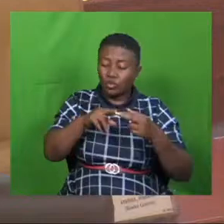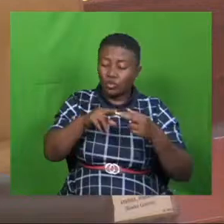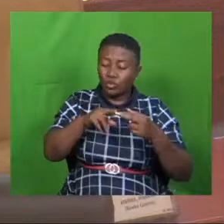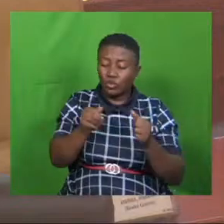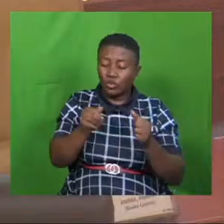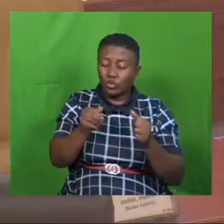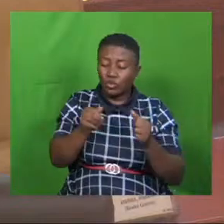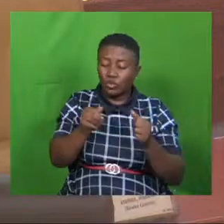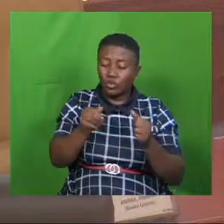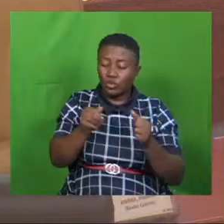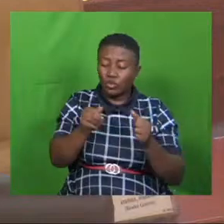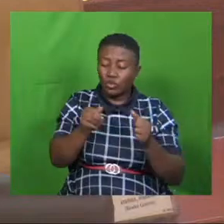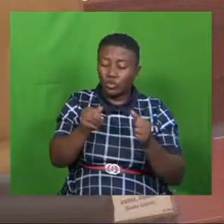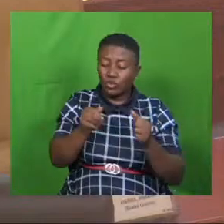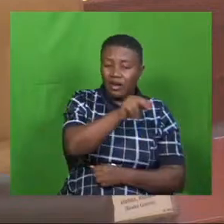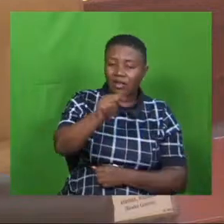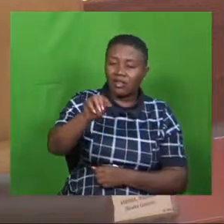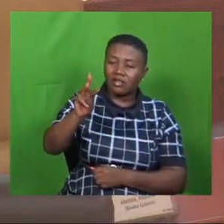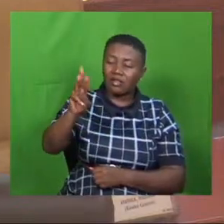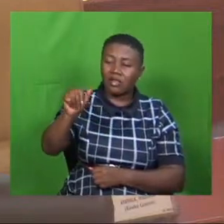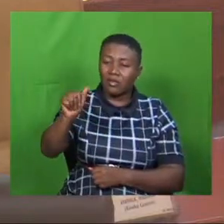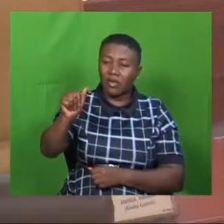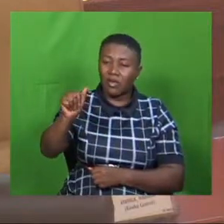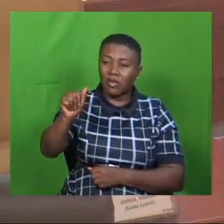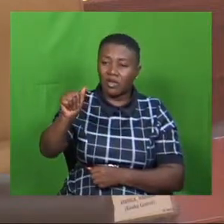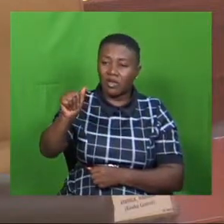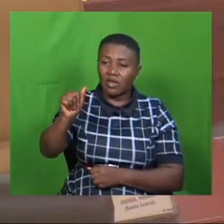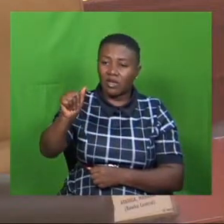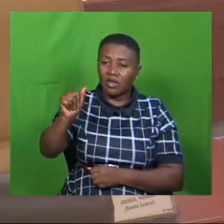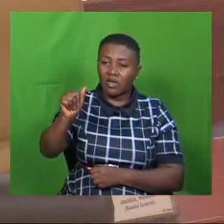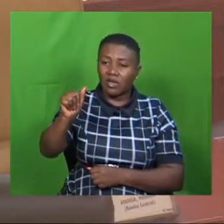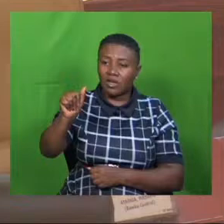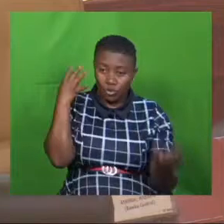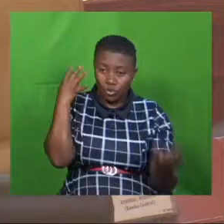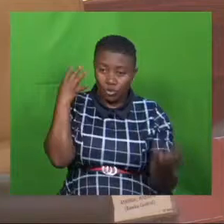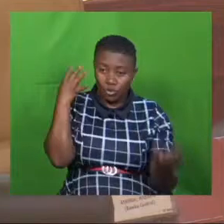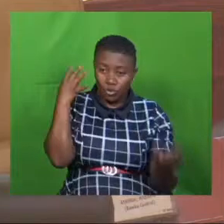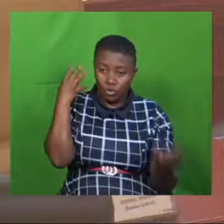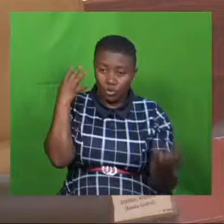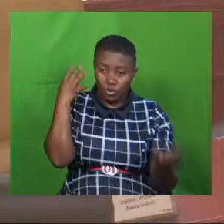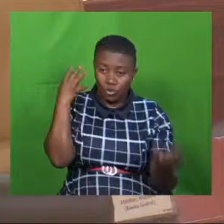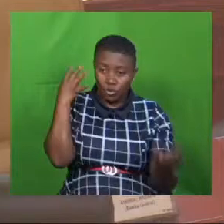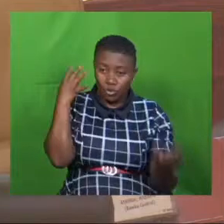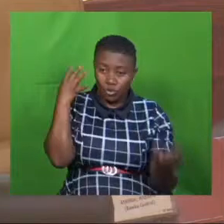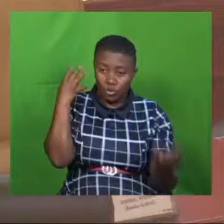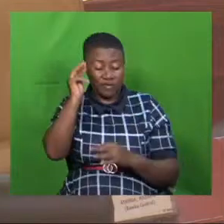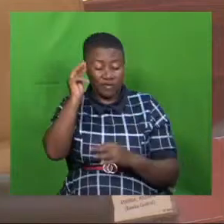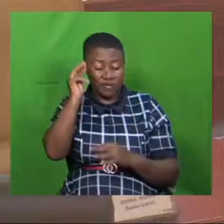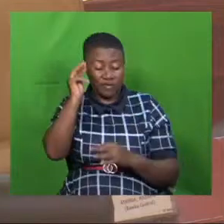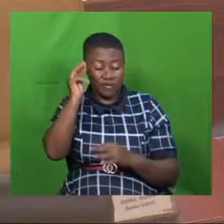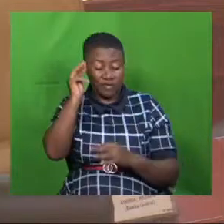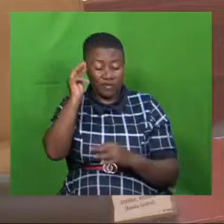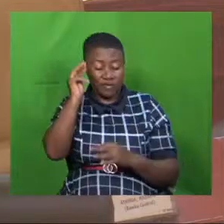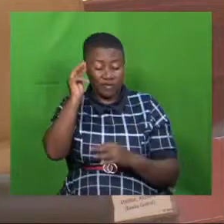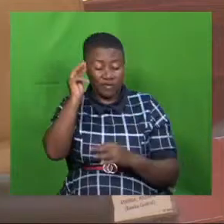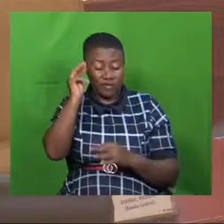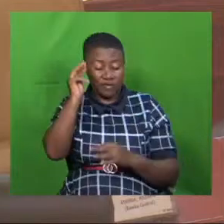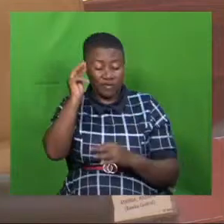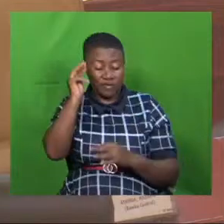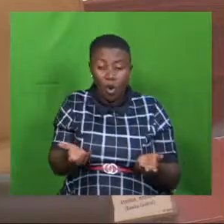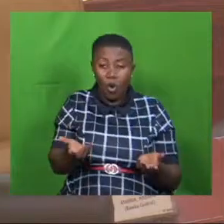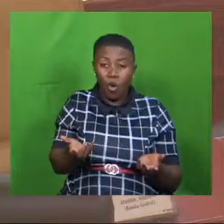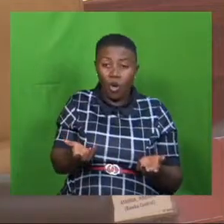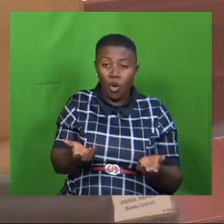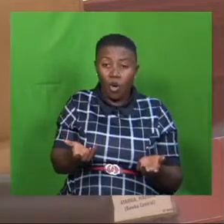and Accra Tamamoto Way, and therefore, if the ministry or Ghana Infrastructure and Investment Fund is going to seek